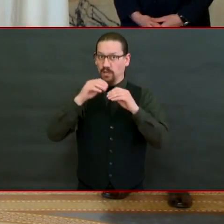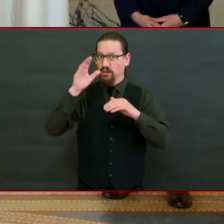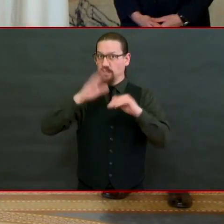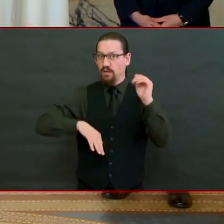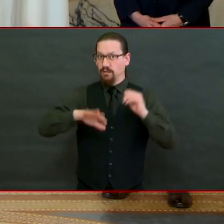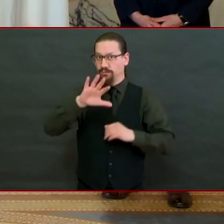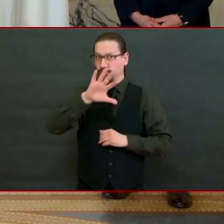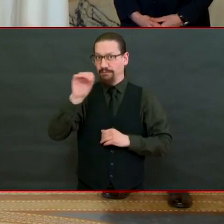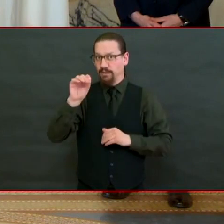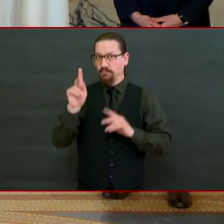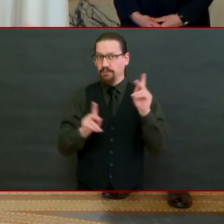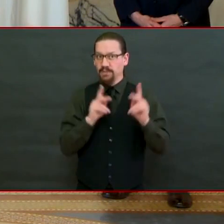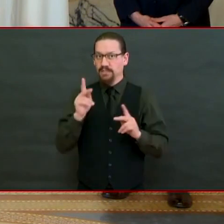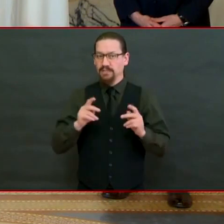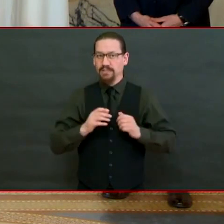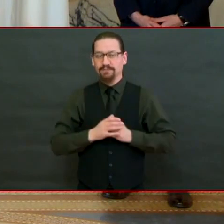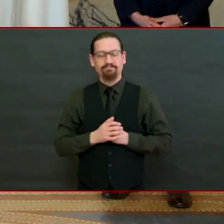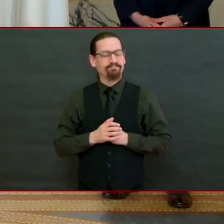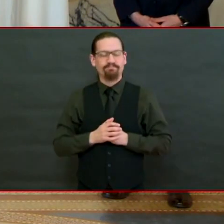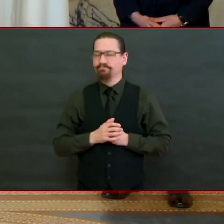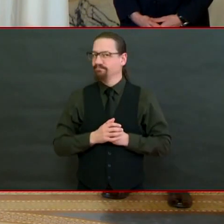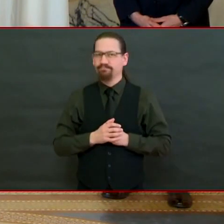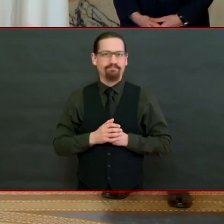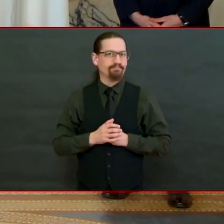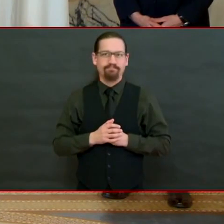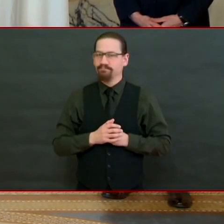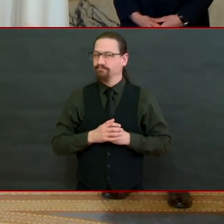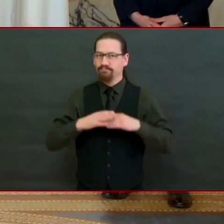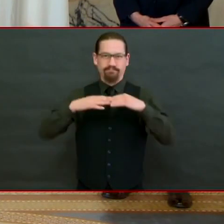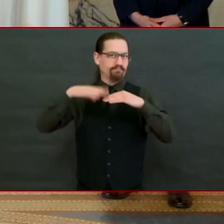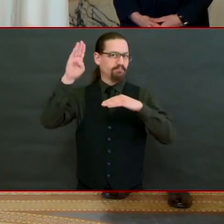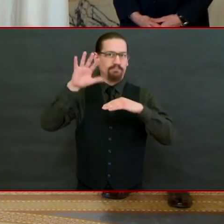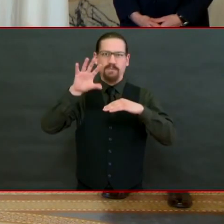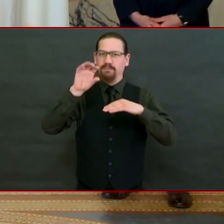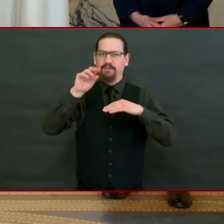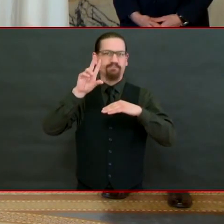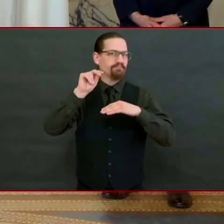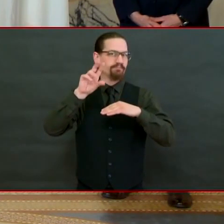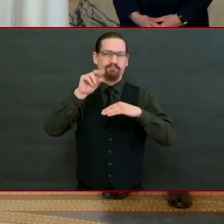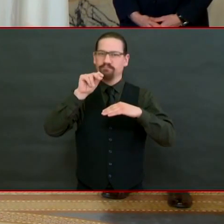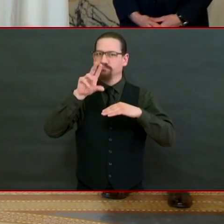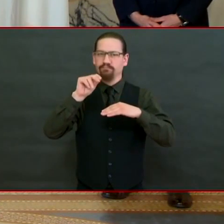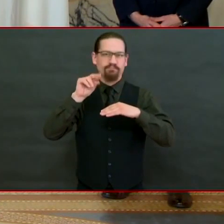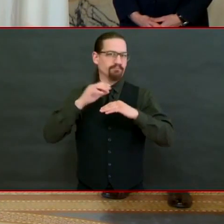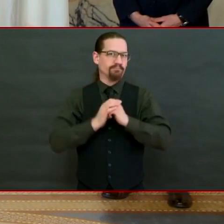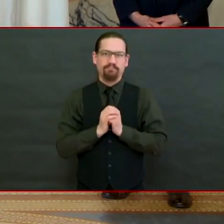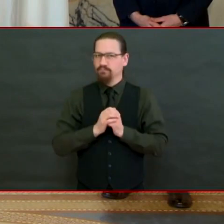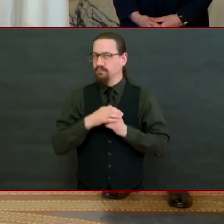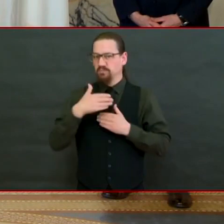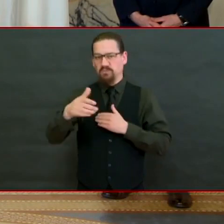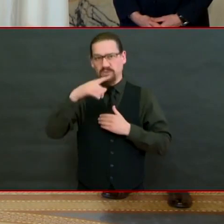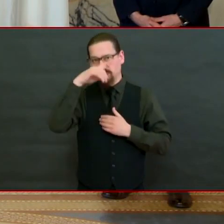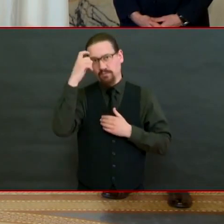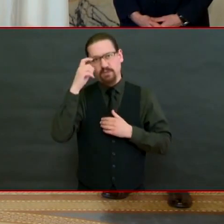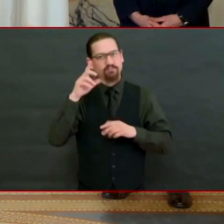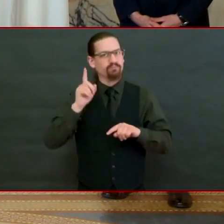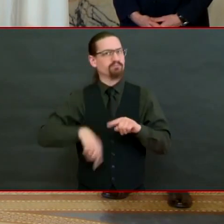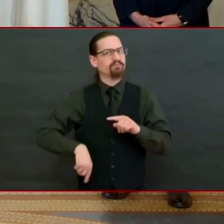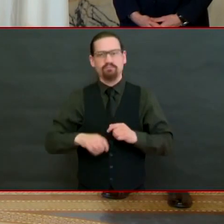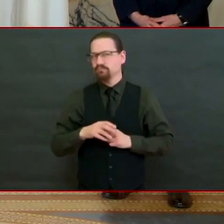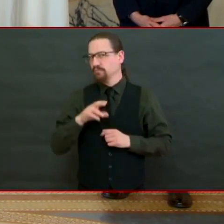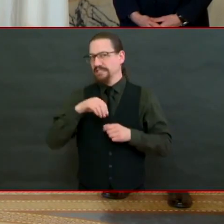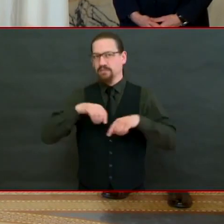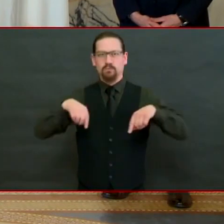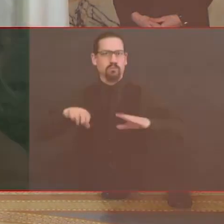it's not likely you're going to be able to have that wedding in person this summer in Rhode Island if it's 50